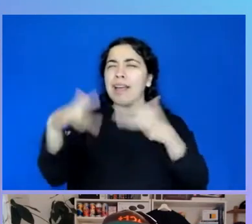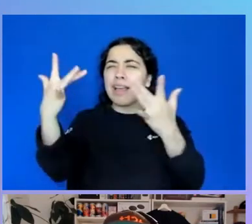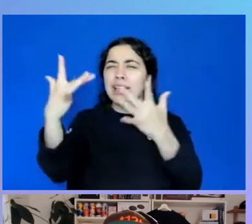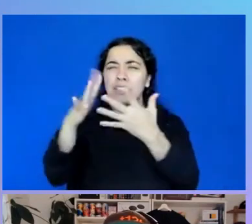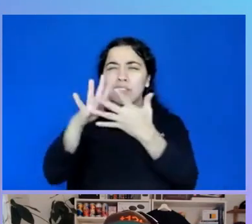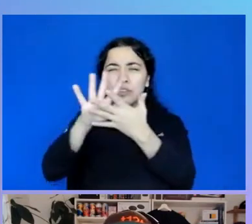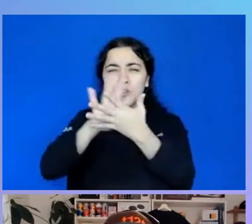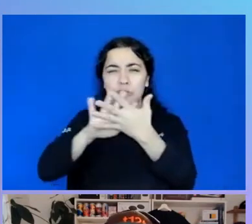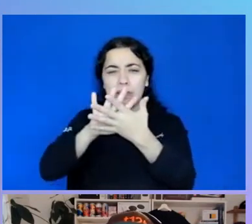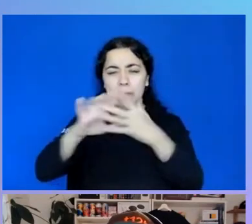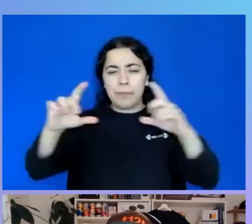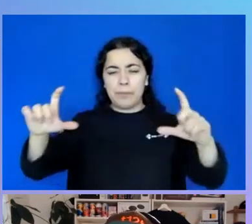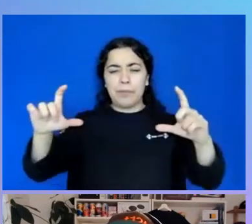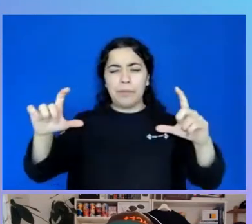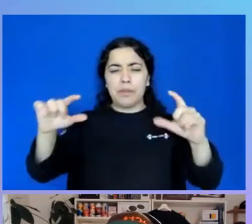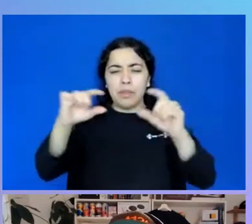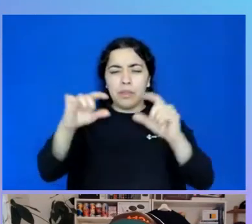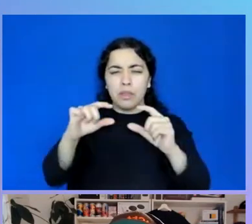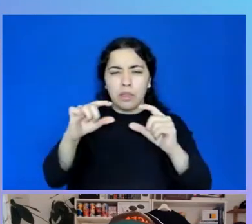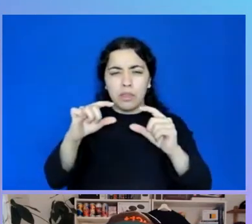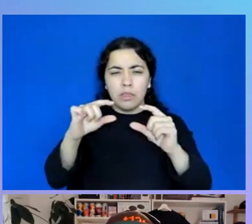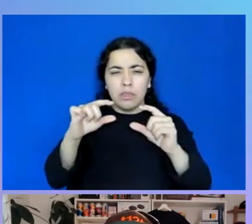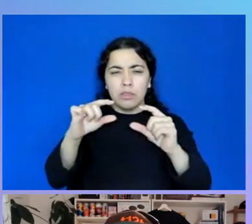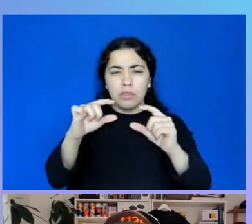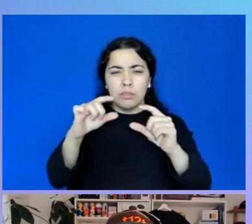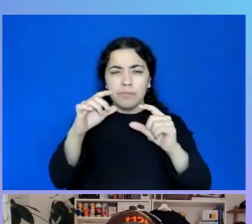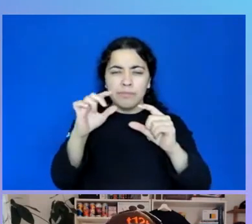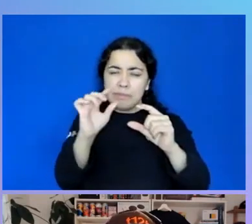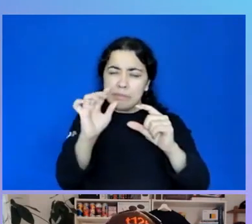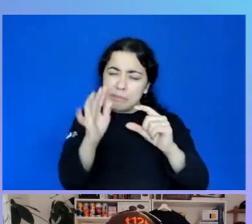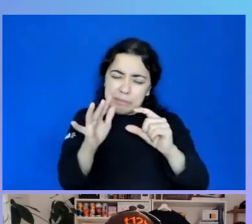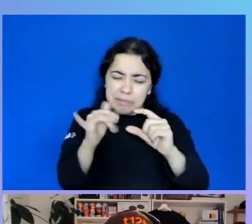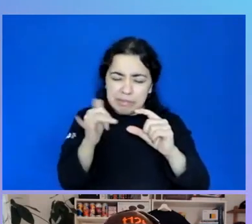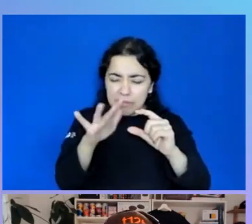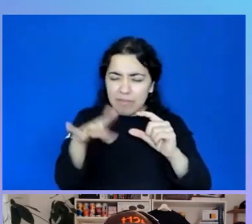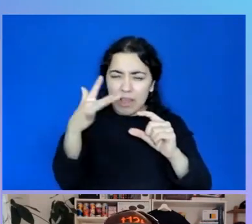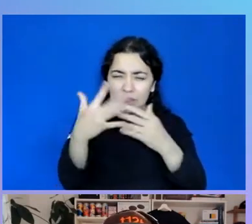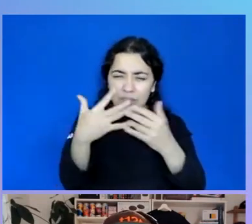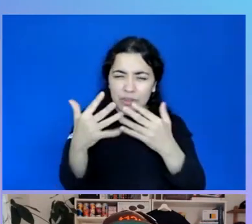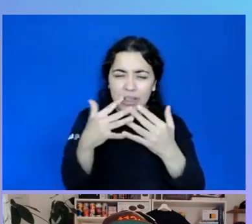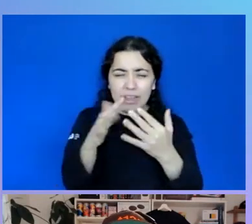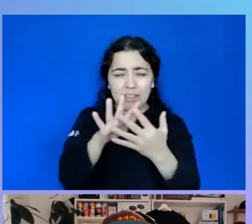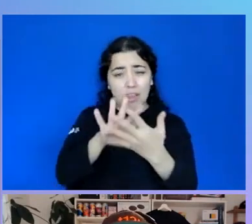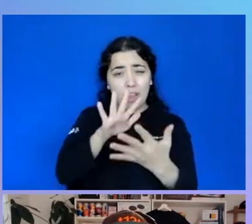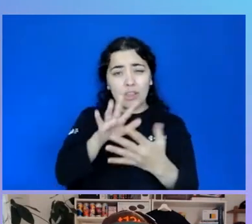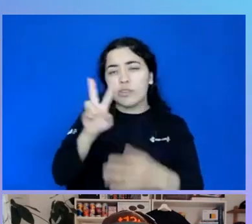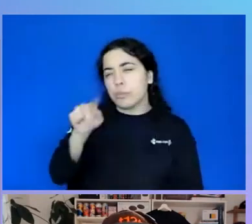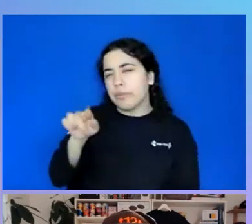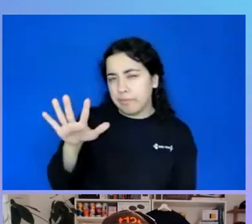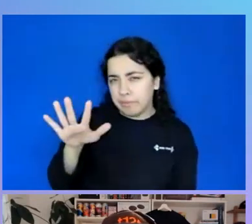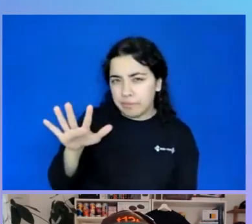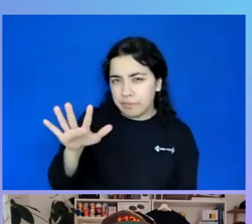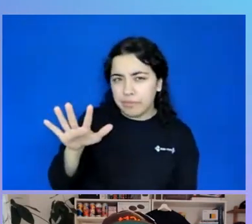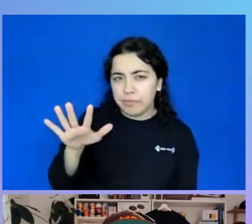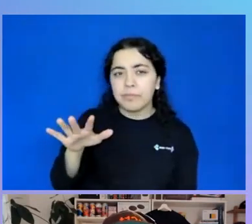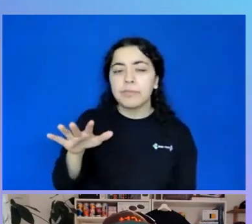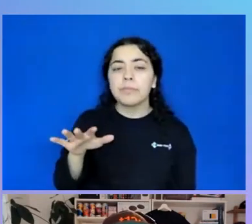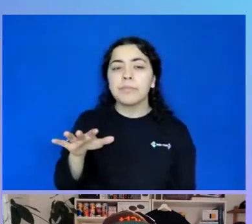gray background. So it's 2.5 contrast ratio. And also it